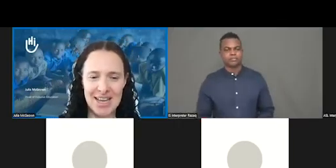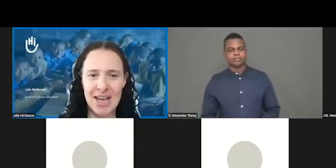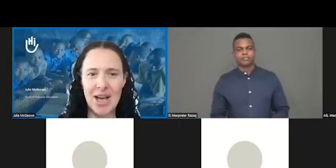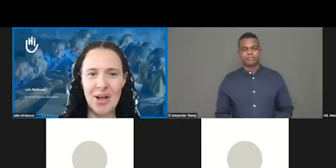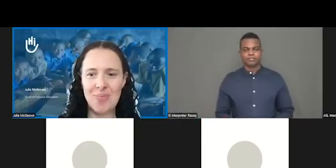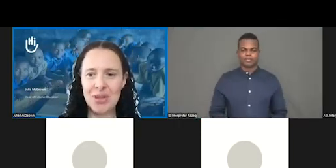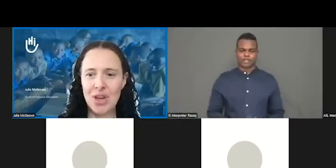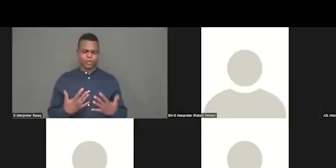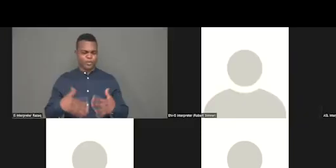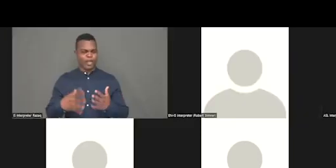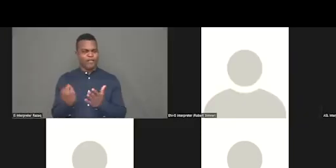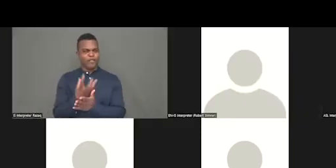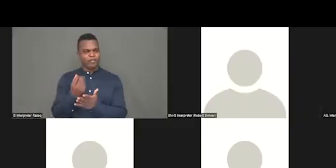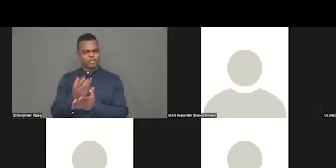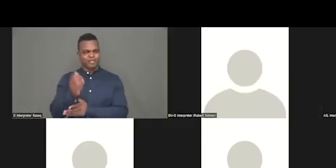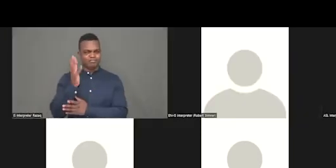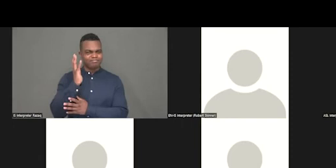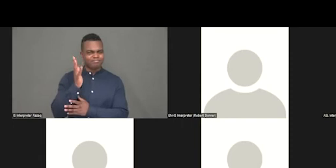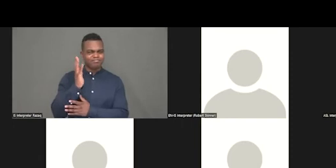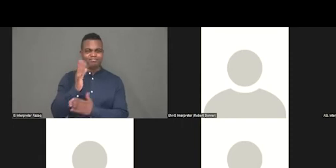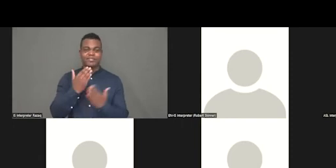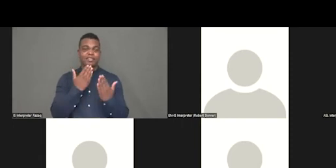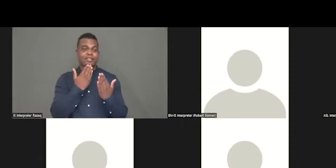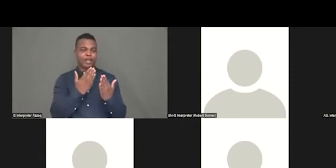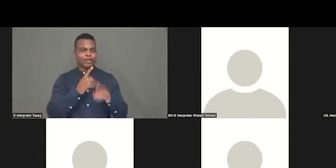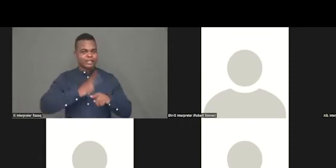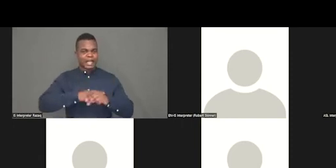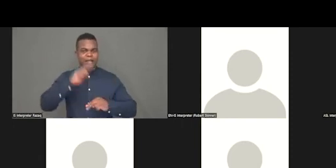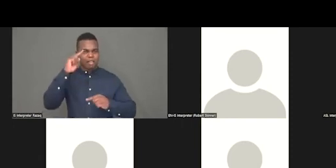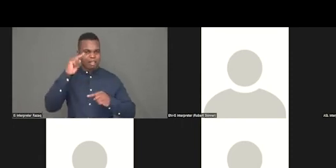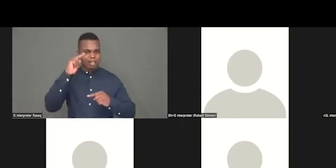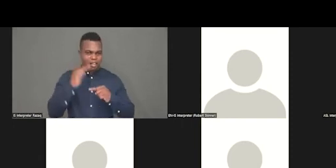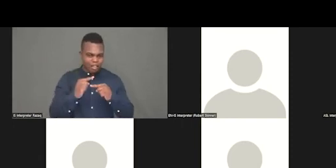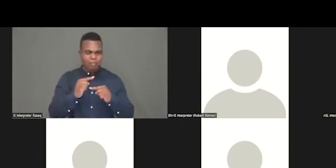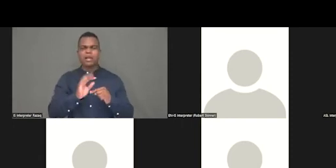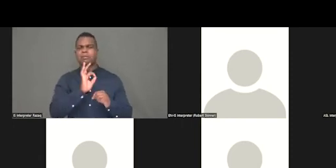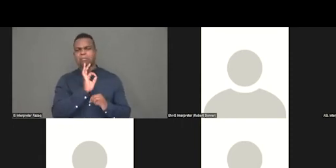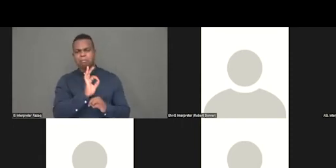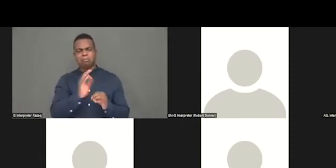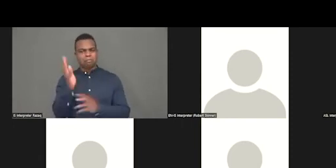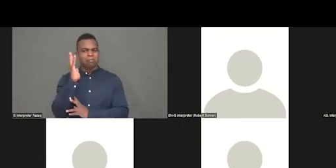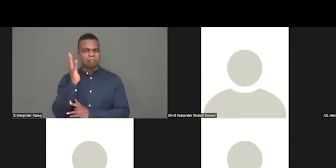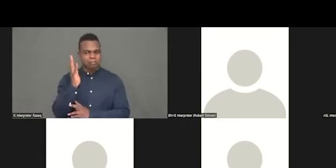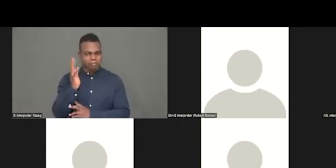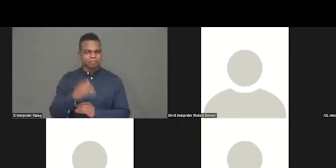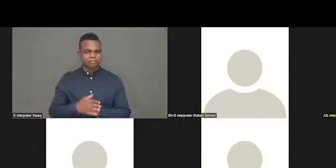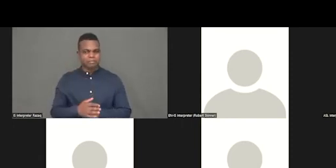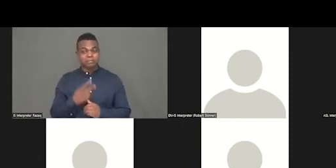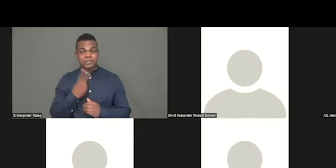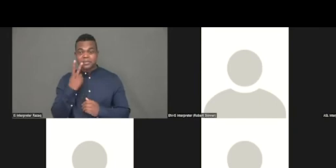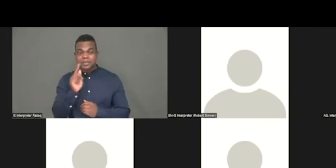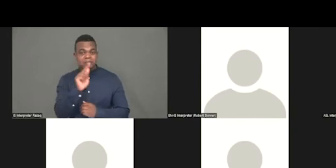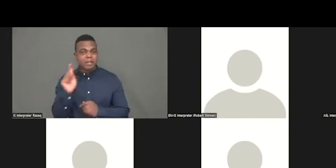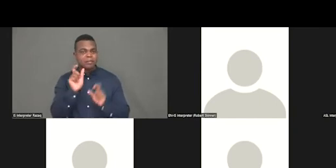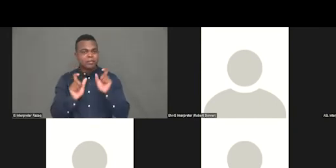excellent. Right, and I can see also people are making use of the question and answer in the chat, sharing lots of useful resources.